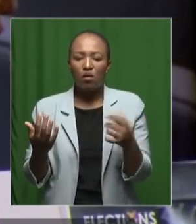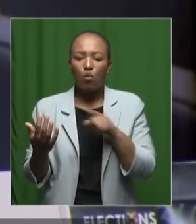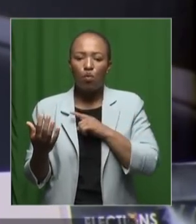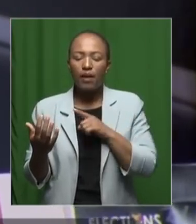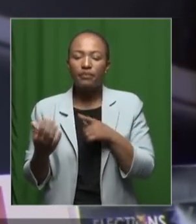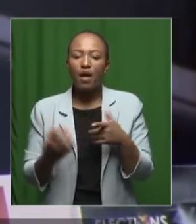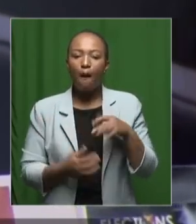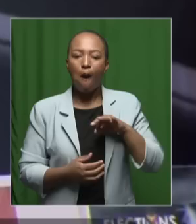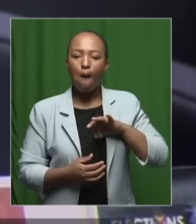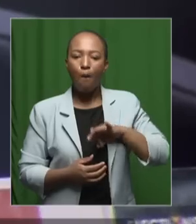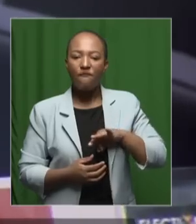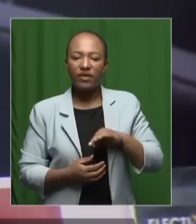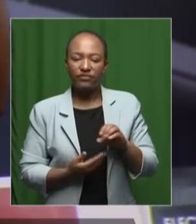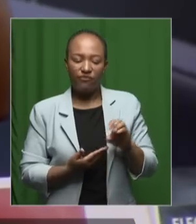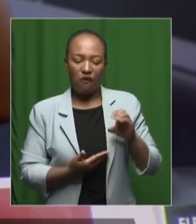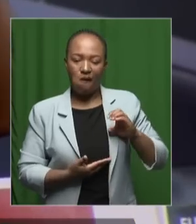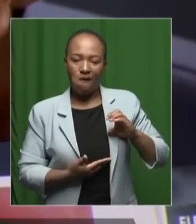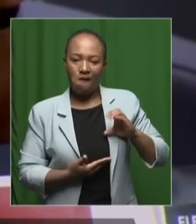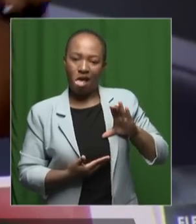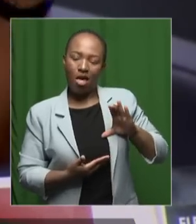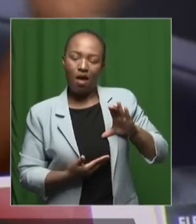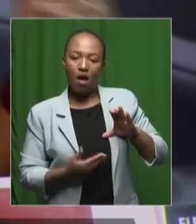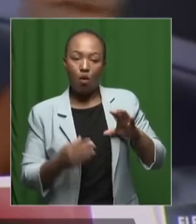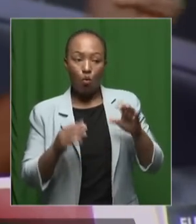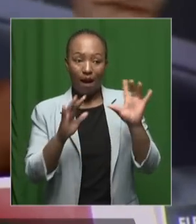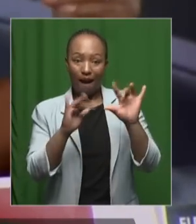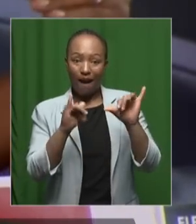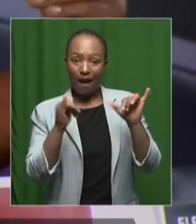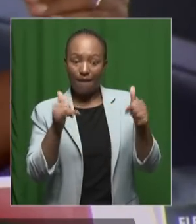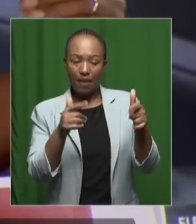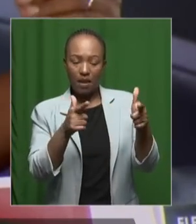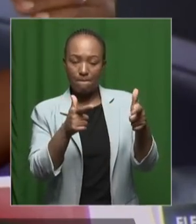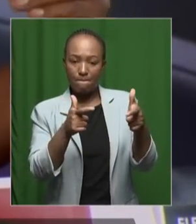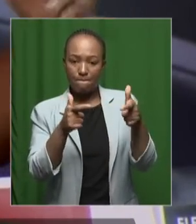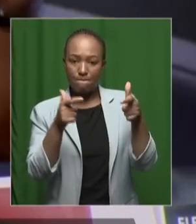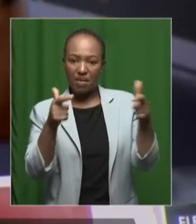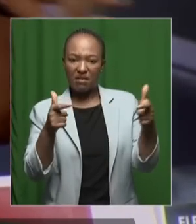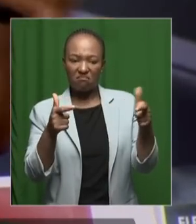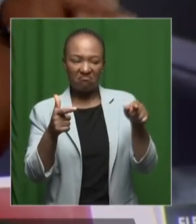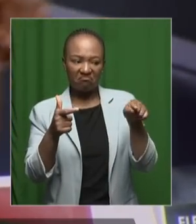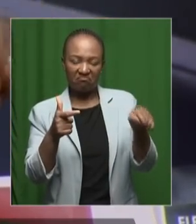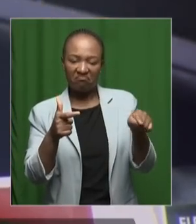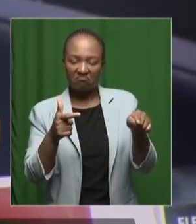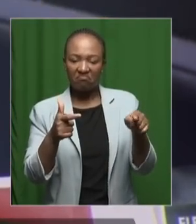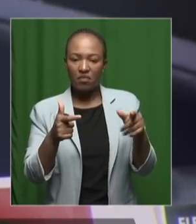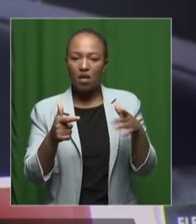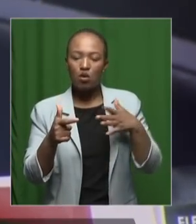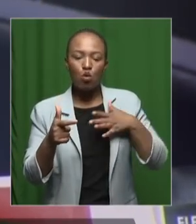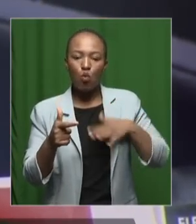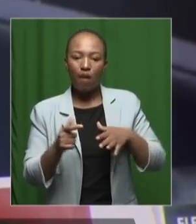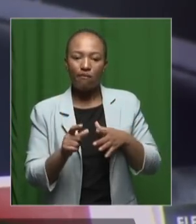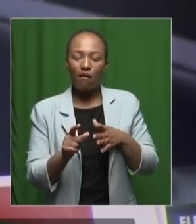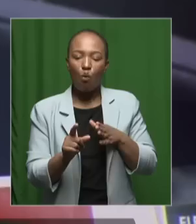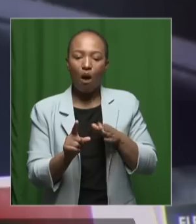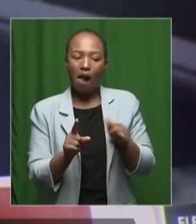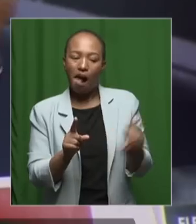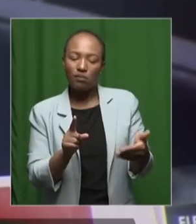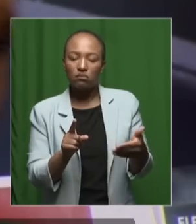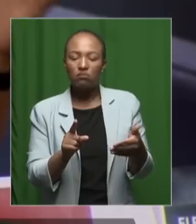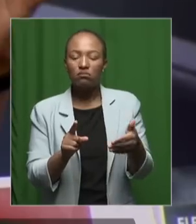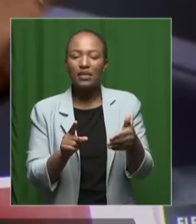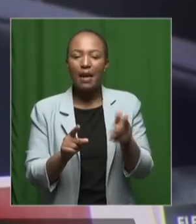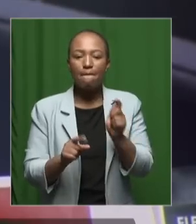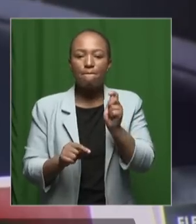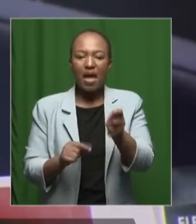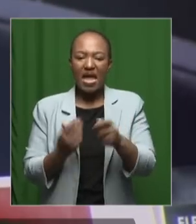profit shifting. This is mainly done by large corporates that undervalue their operations so that they don't pay tax. So fiscus is robbed